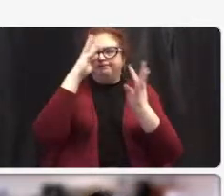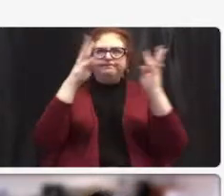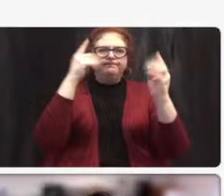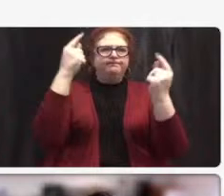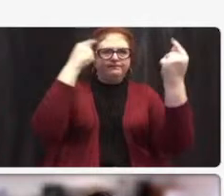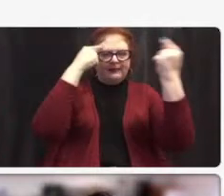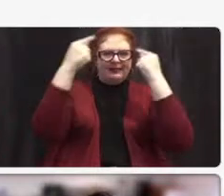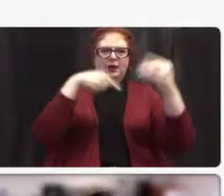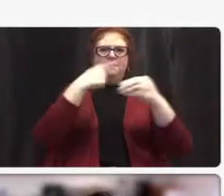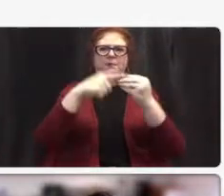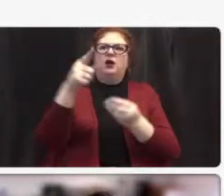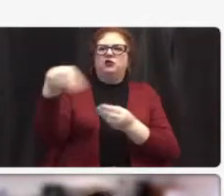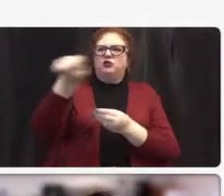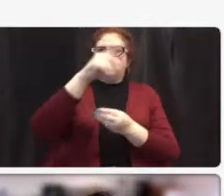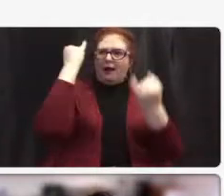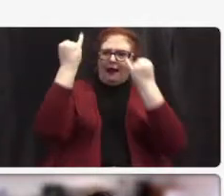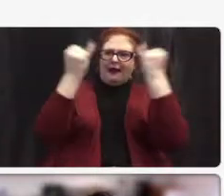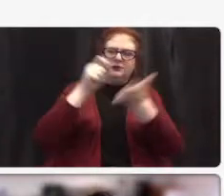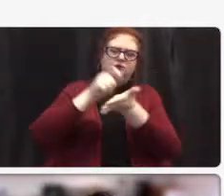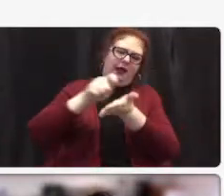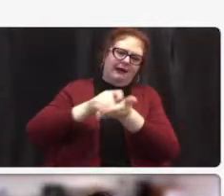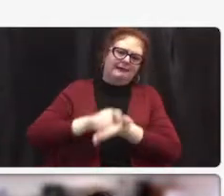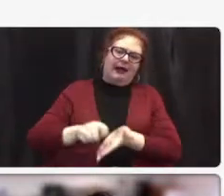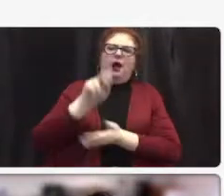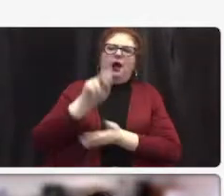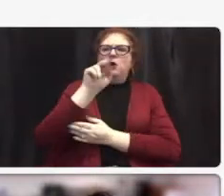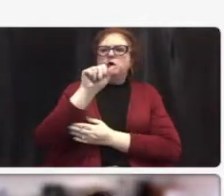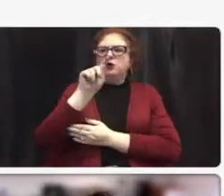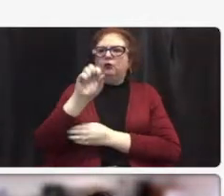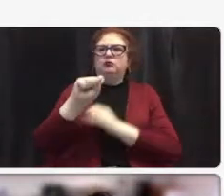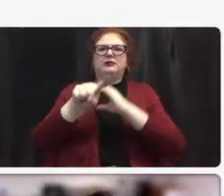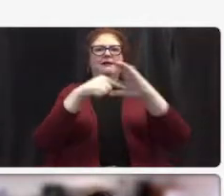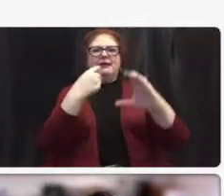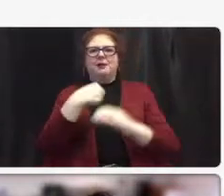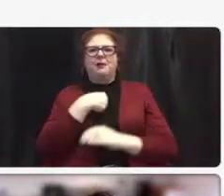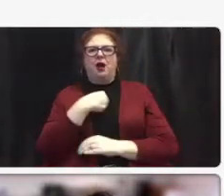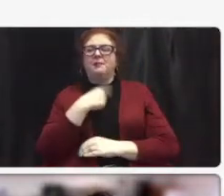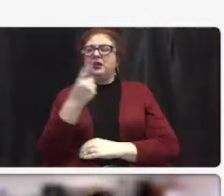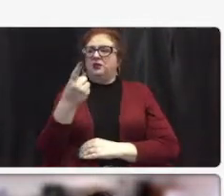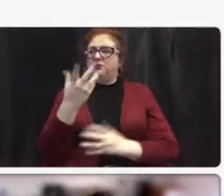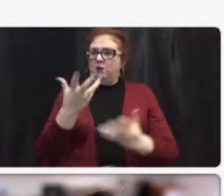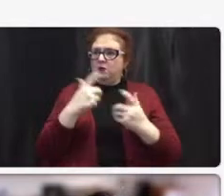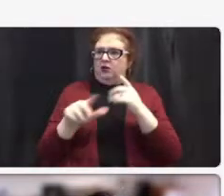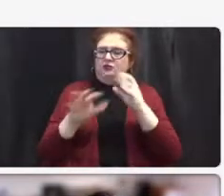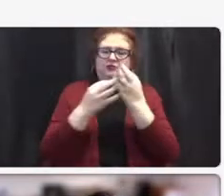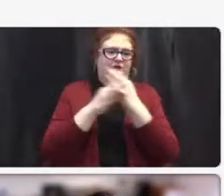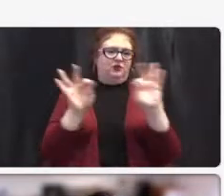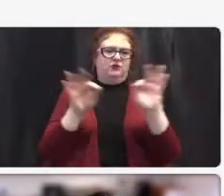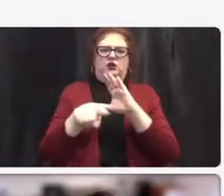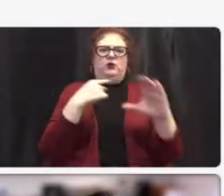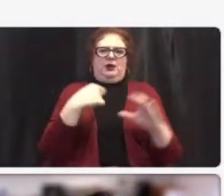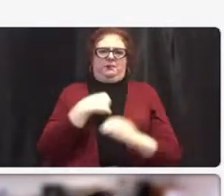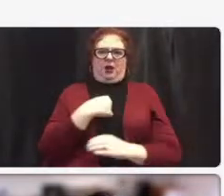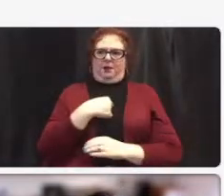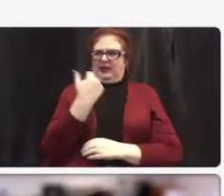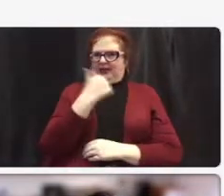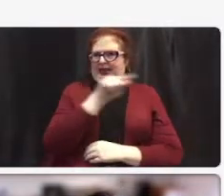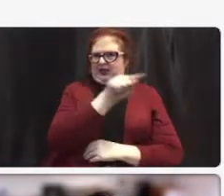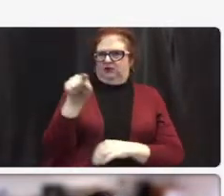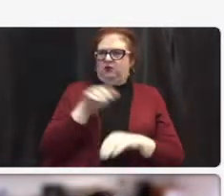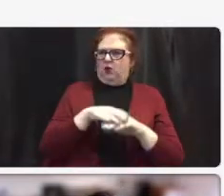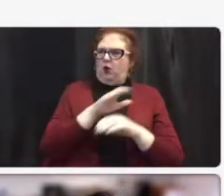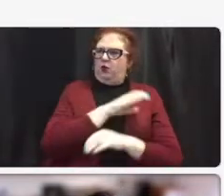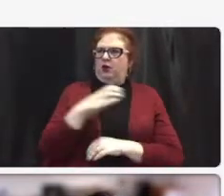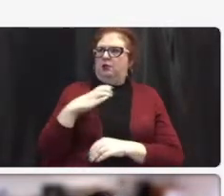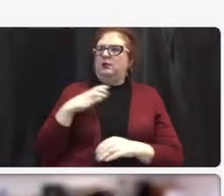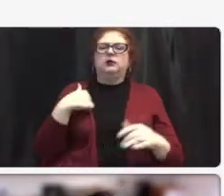write them down, take notes. Even if you need to email me, I think, feel free to email me from anybody on the commission. But I'm excited